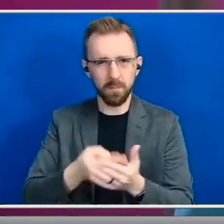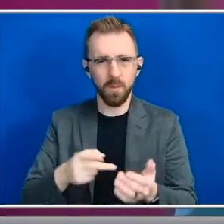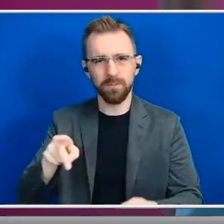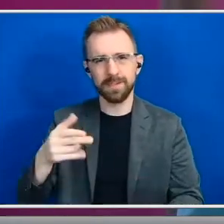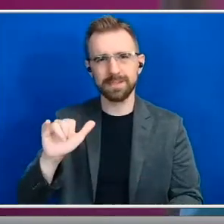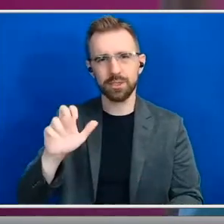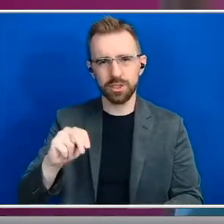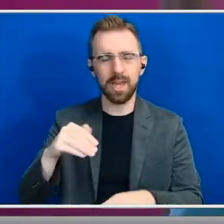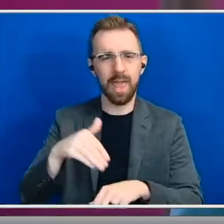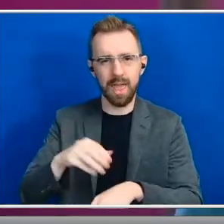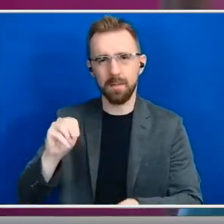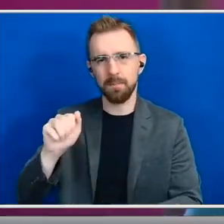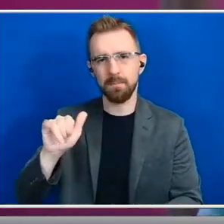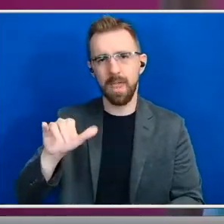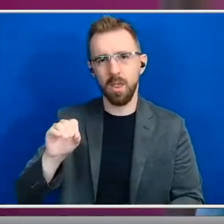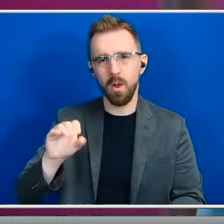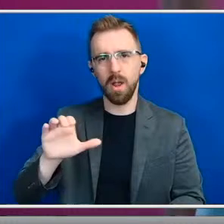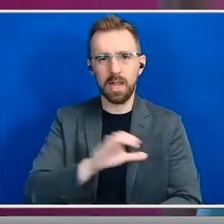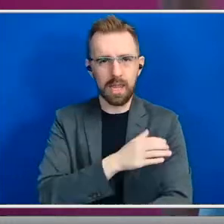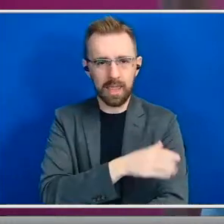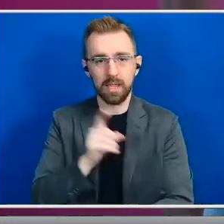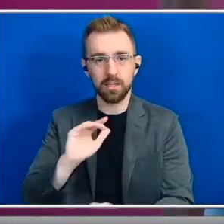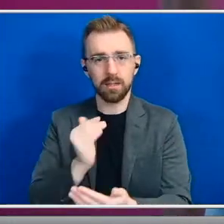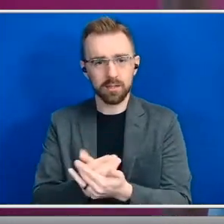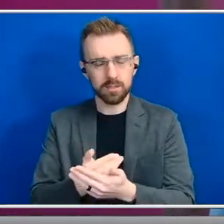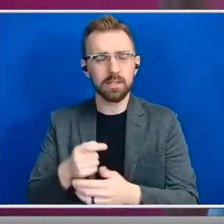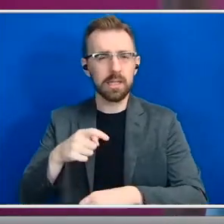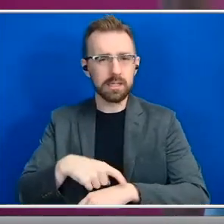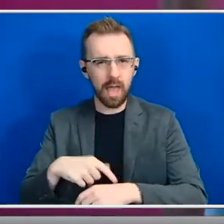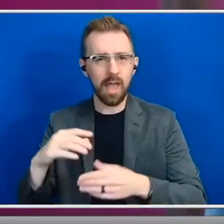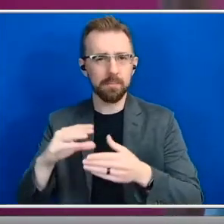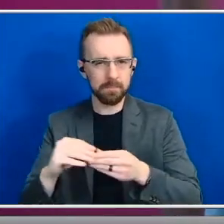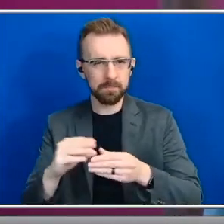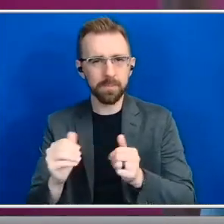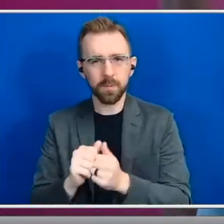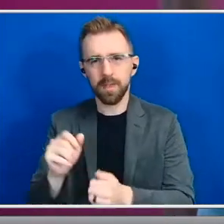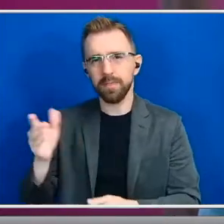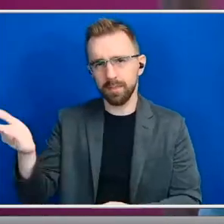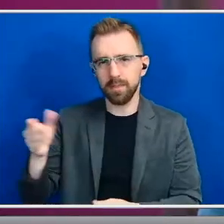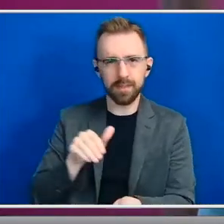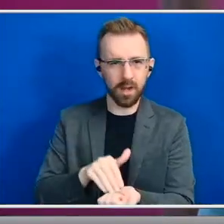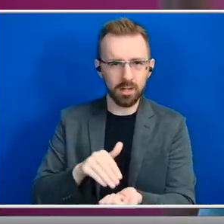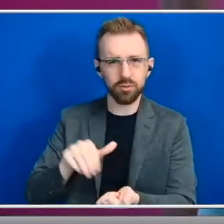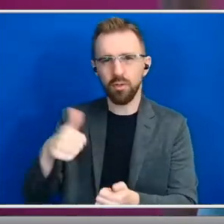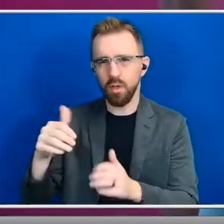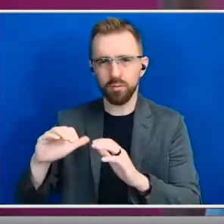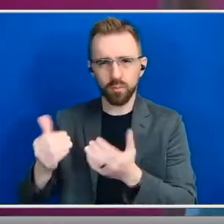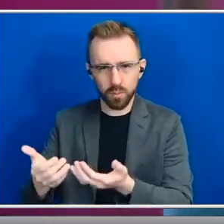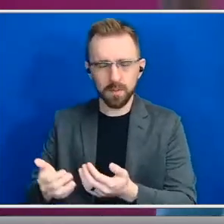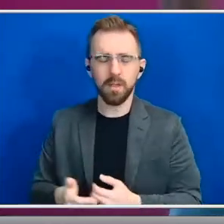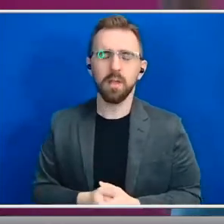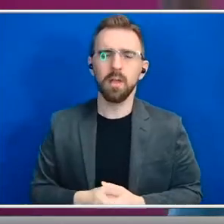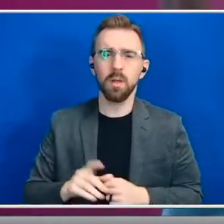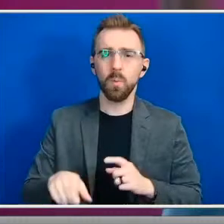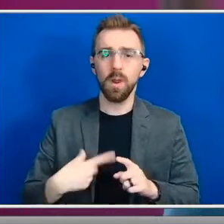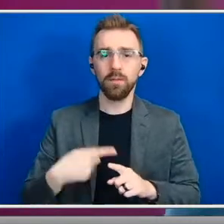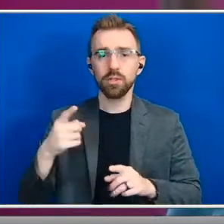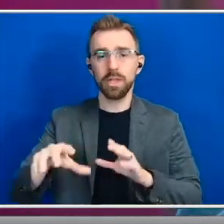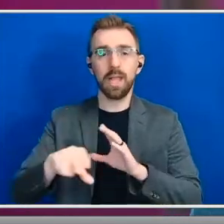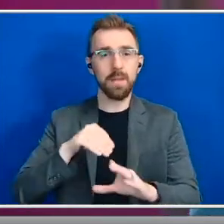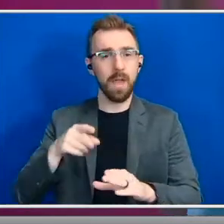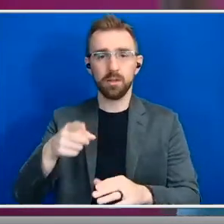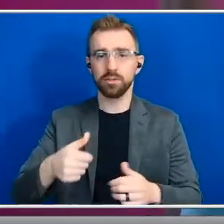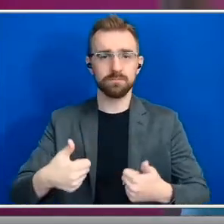and she got here and spent some time talking with Dr. Crawford and the other group. And when she came out, she gave me the thumbs